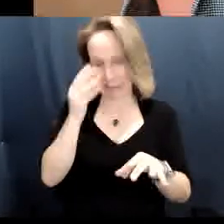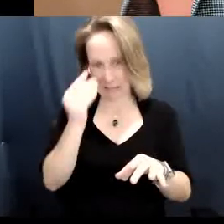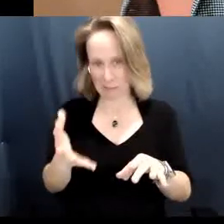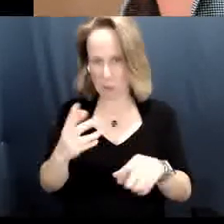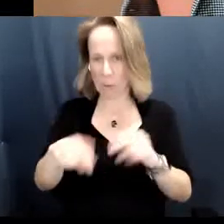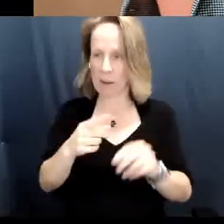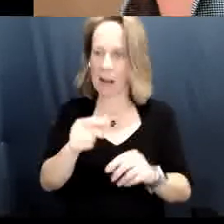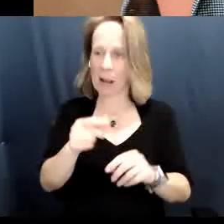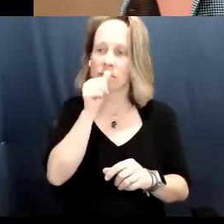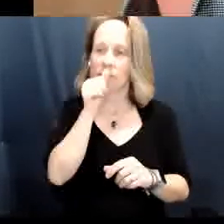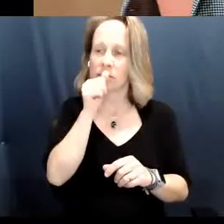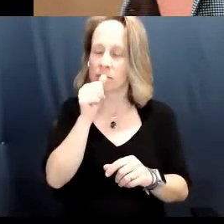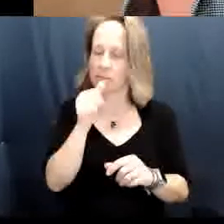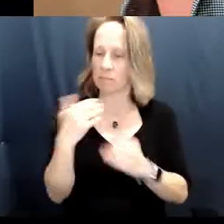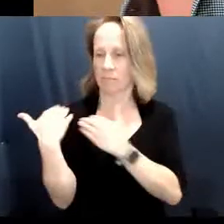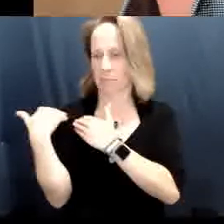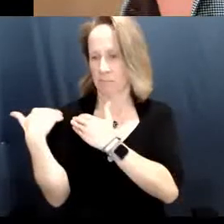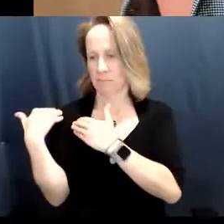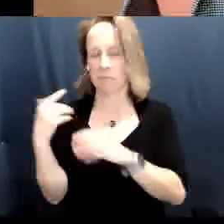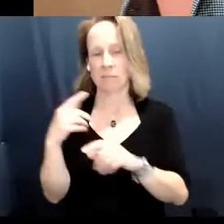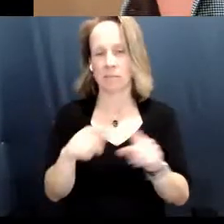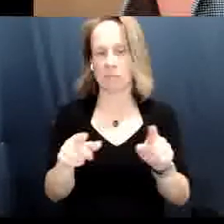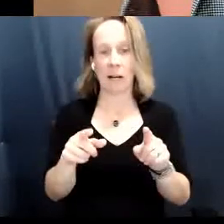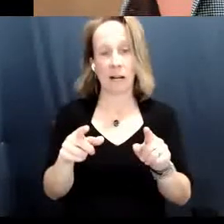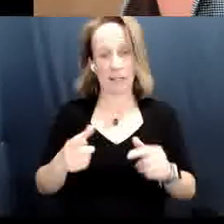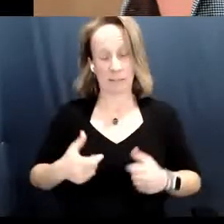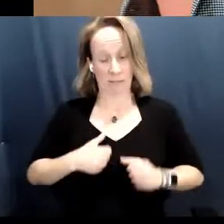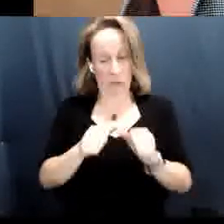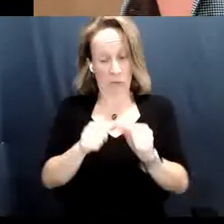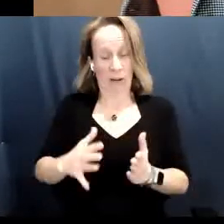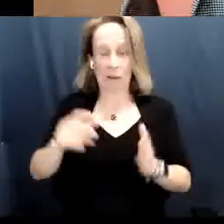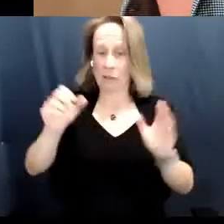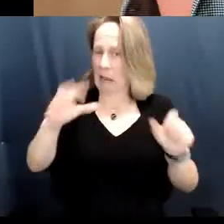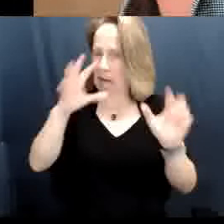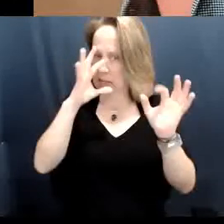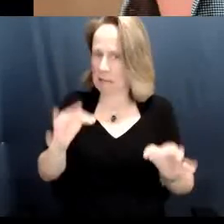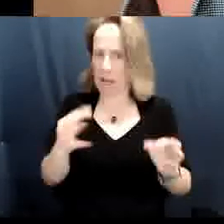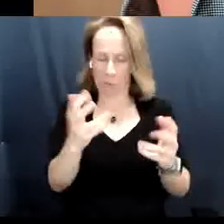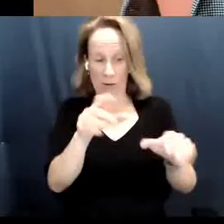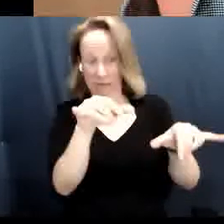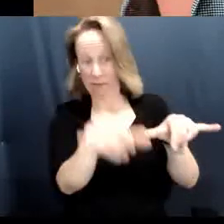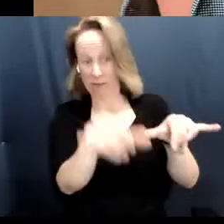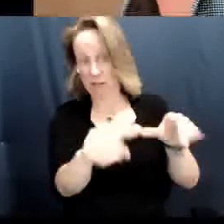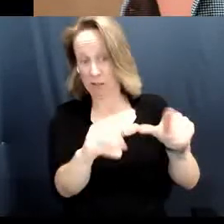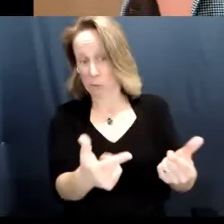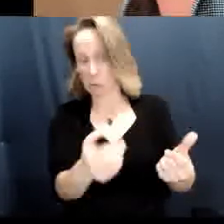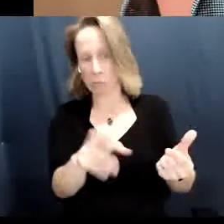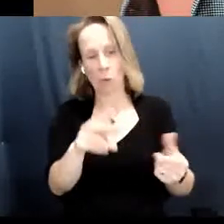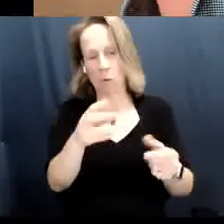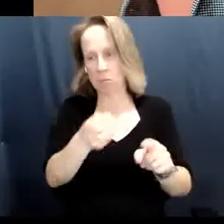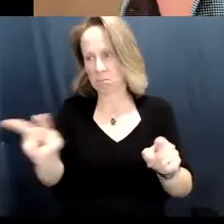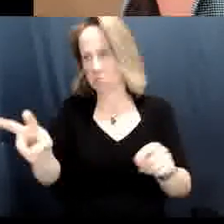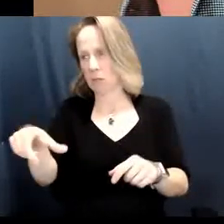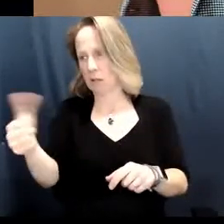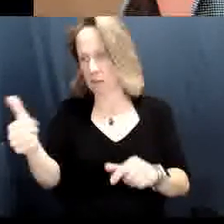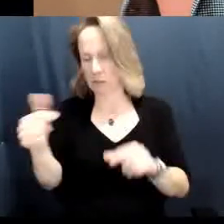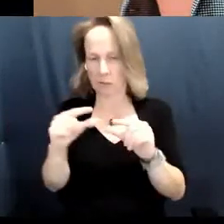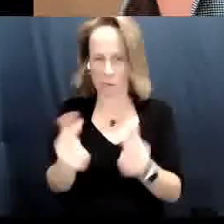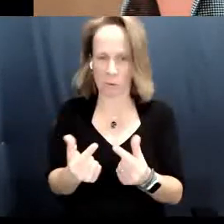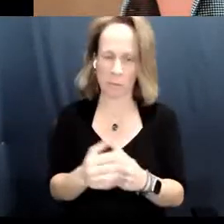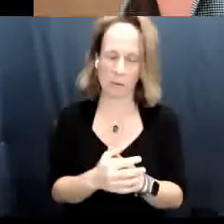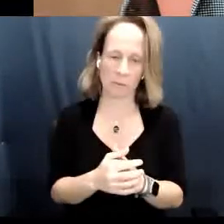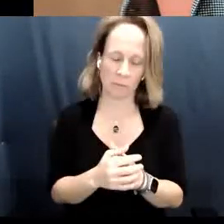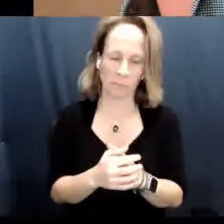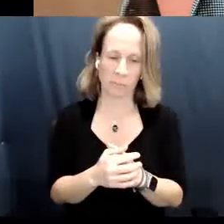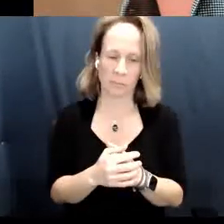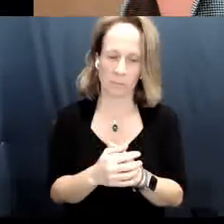obligations, but it is ultimately the survivor's choice whether they stay in that particular group. And if there's a discussion to be had about